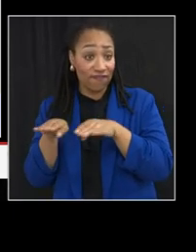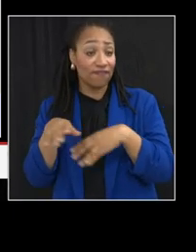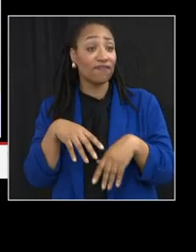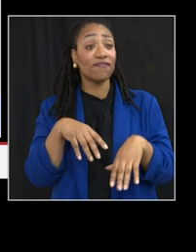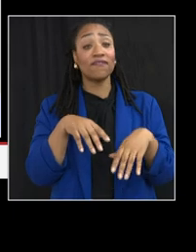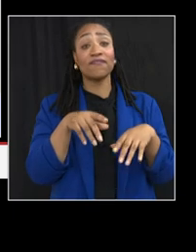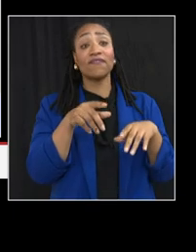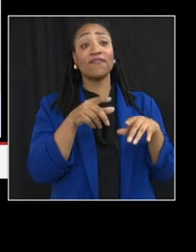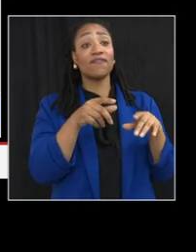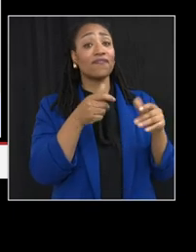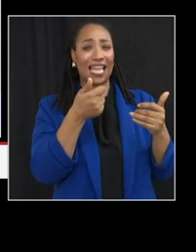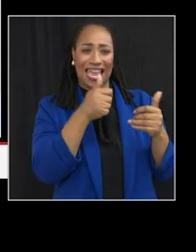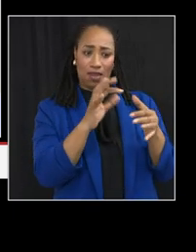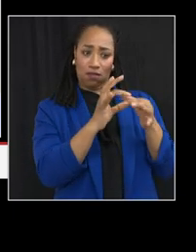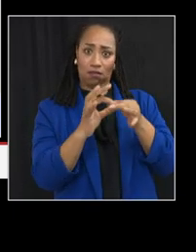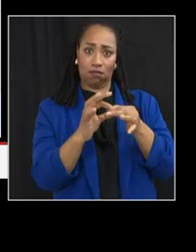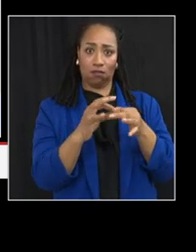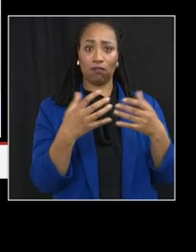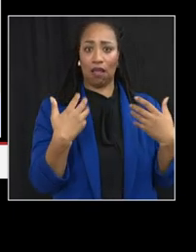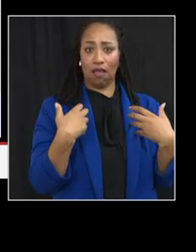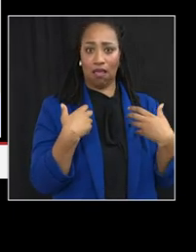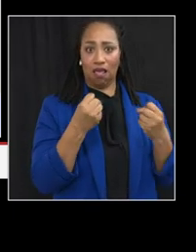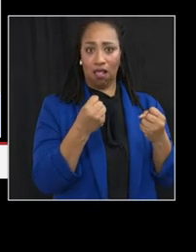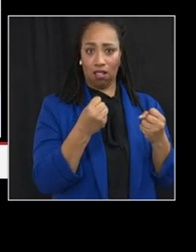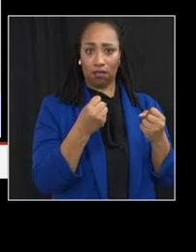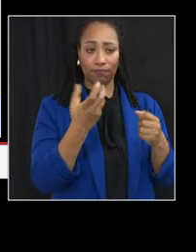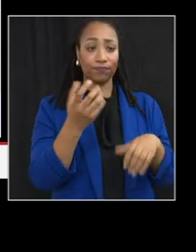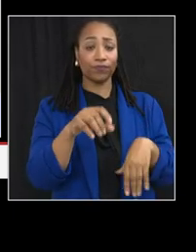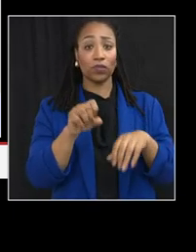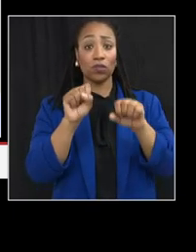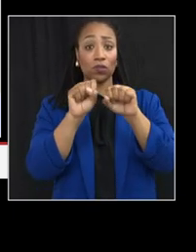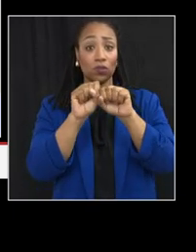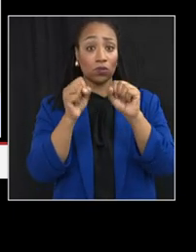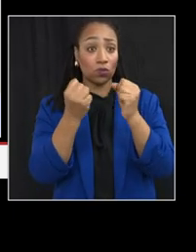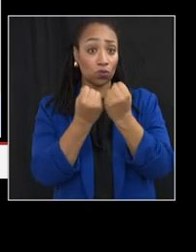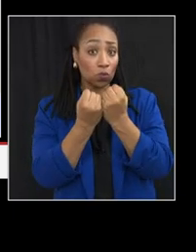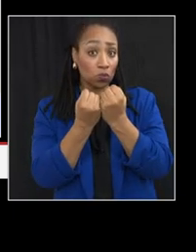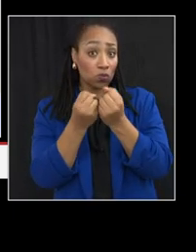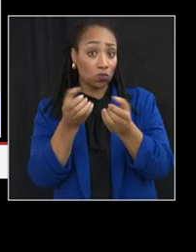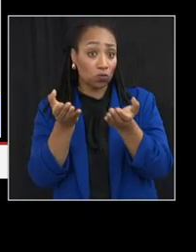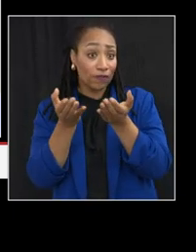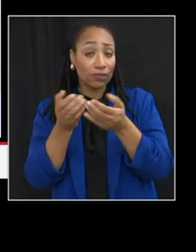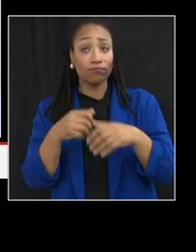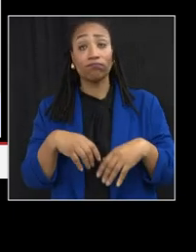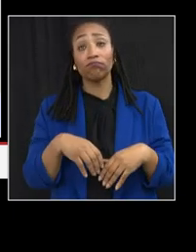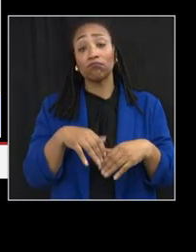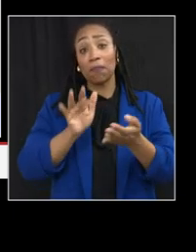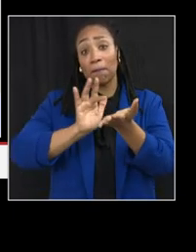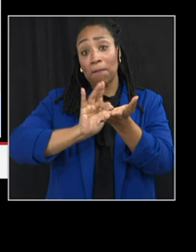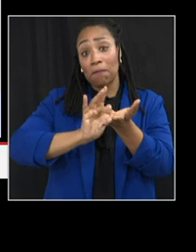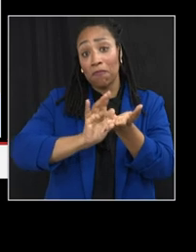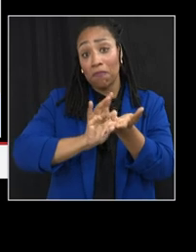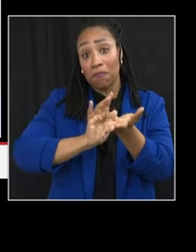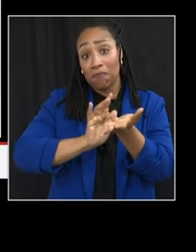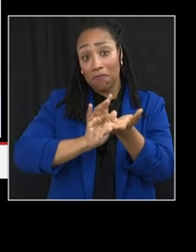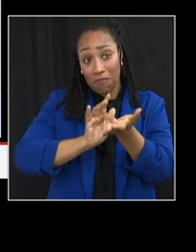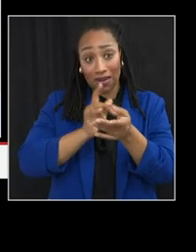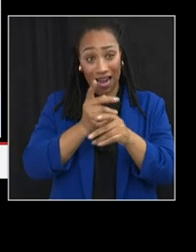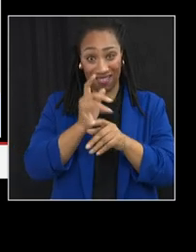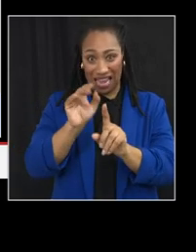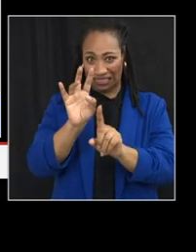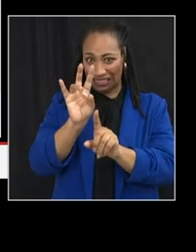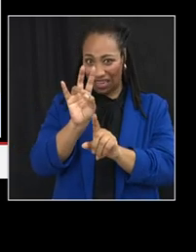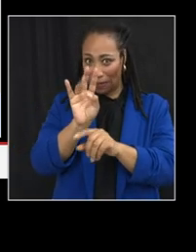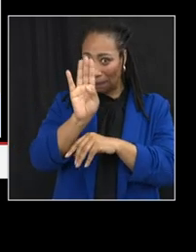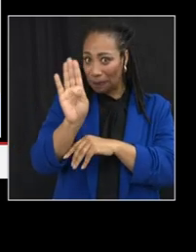services, health care, homeless services totals $7 billion, about 1/3 of our total budget. The